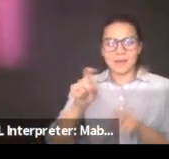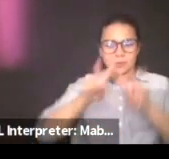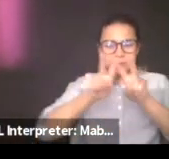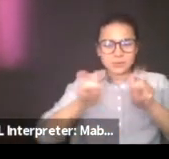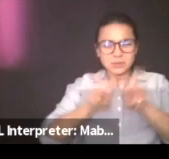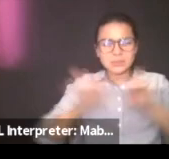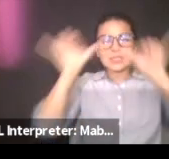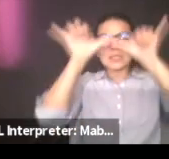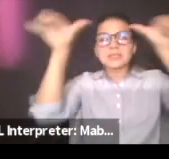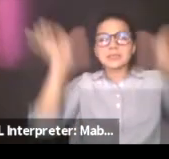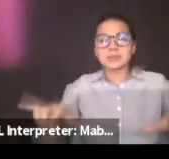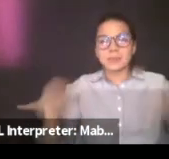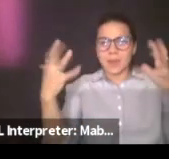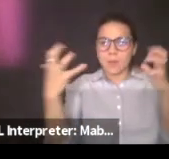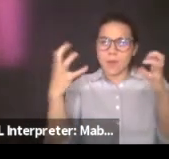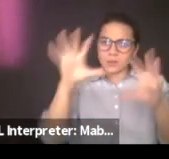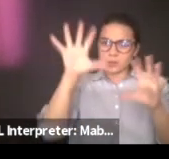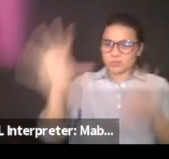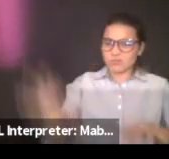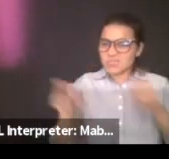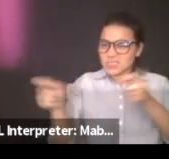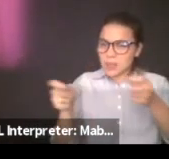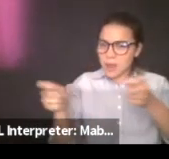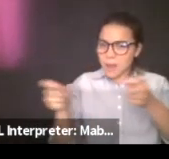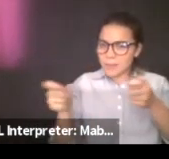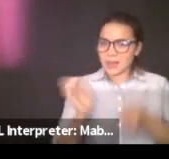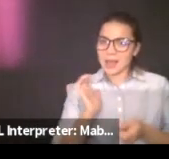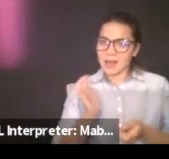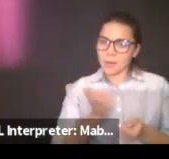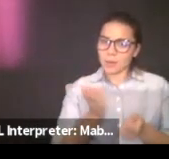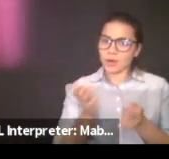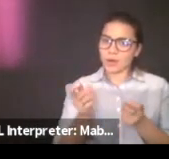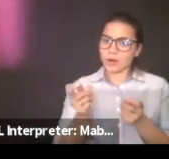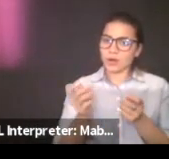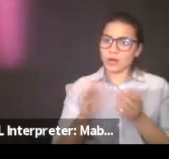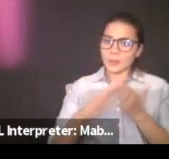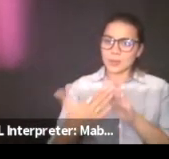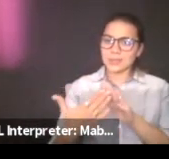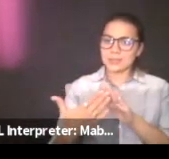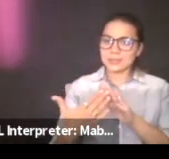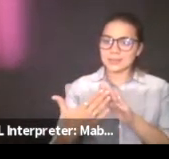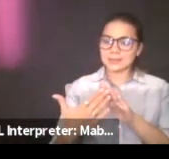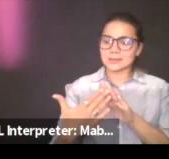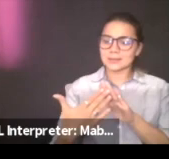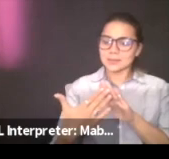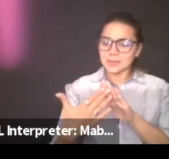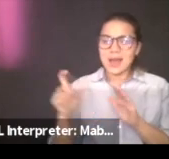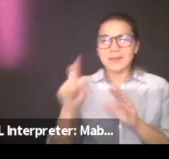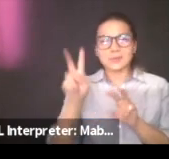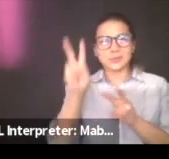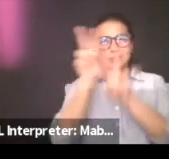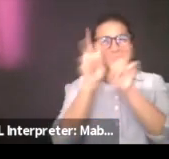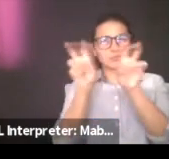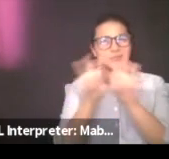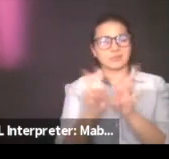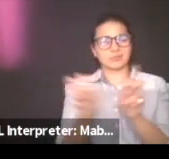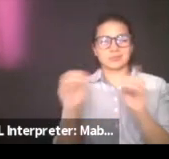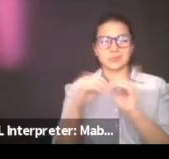control our communities. Recently, I watched a video of fire ants in action. Just go with me